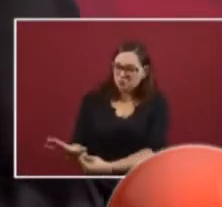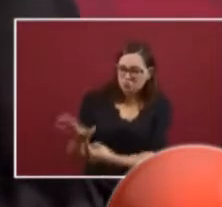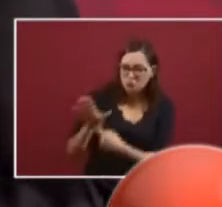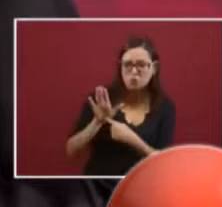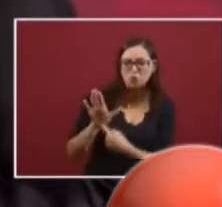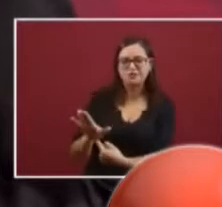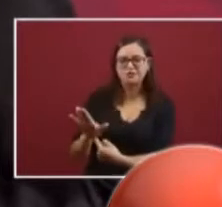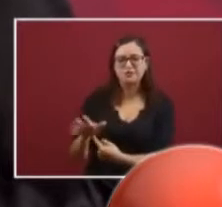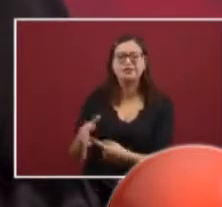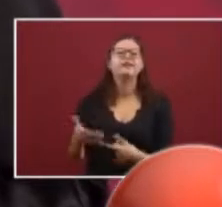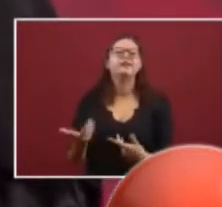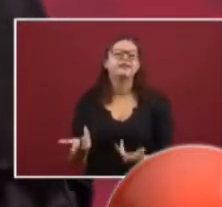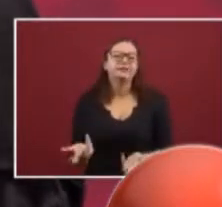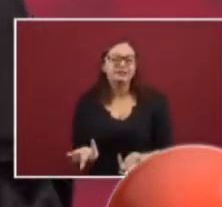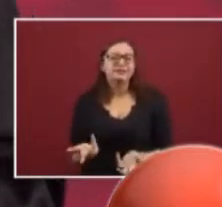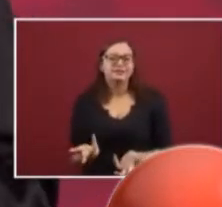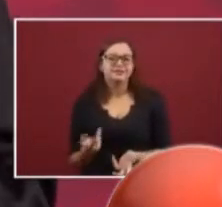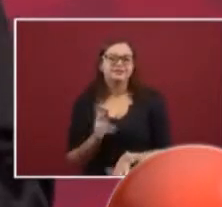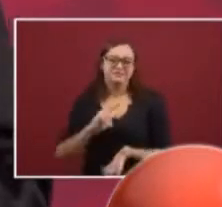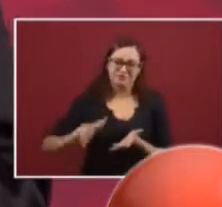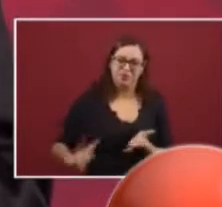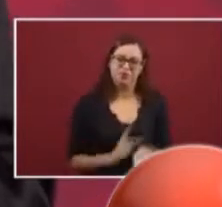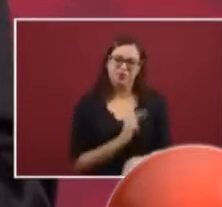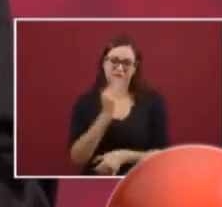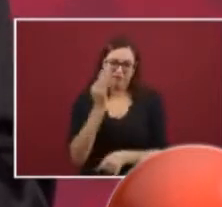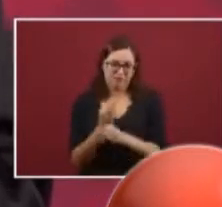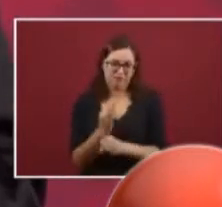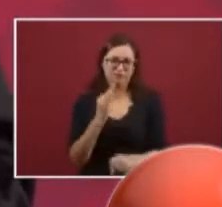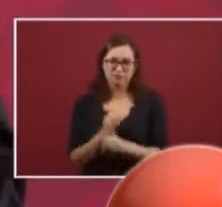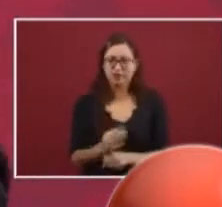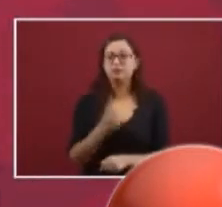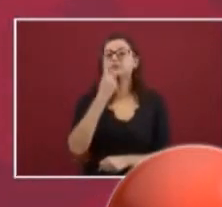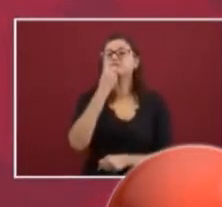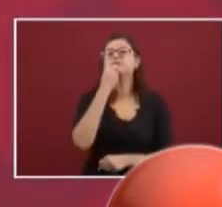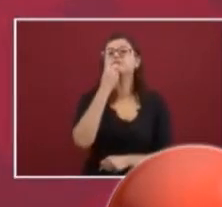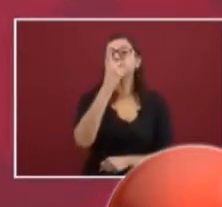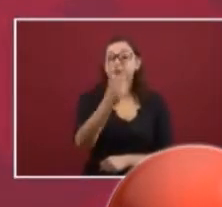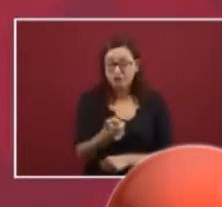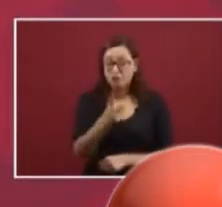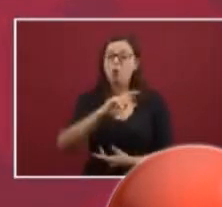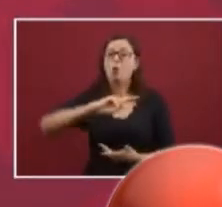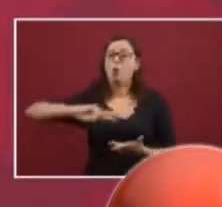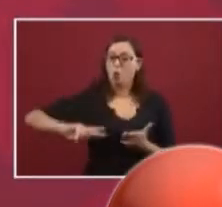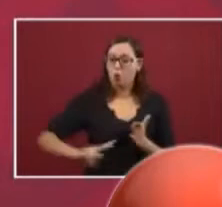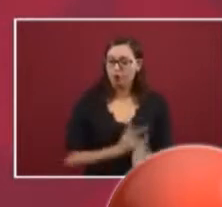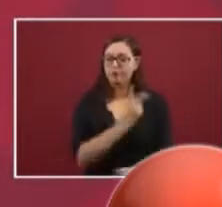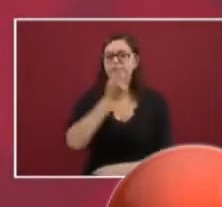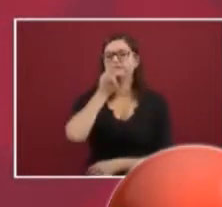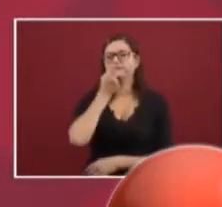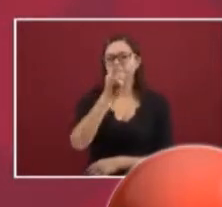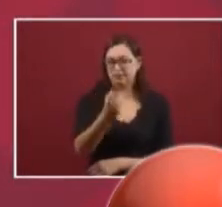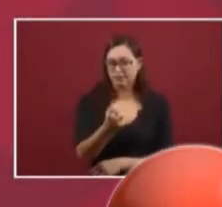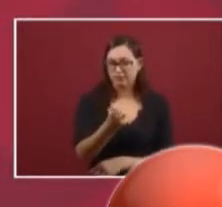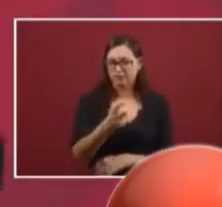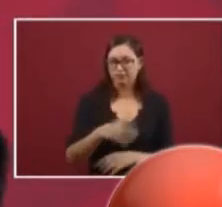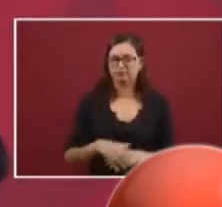I'm clarifying it. And I'm clarifying it again, reiterating